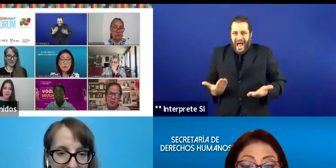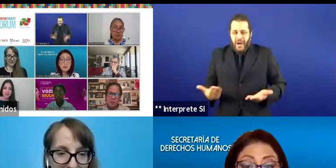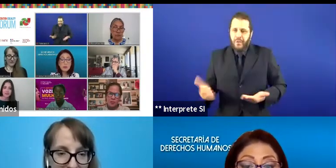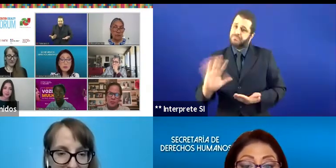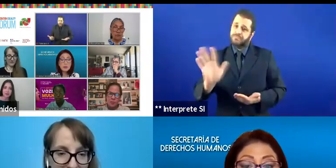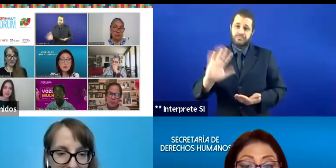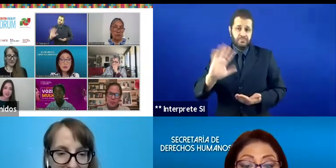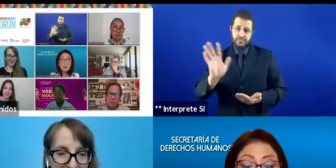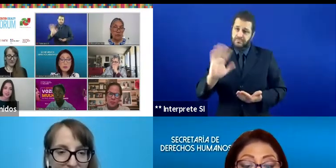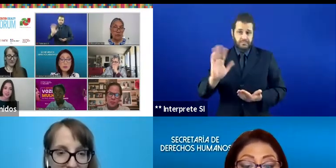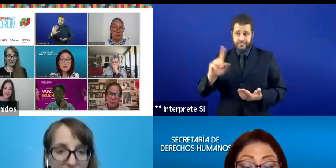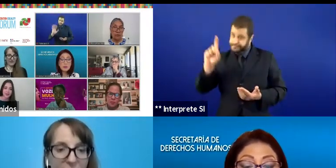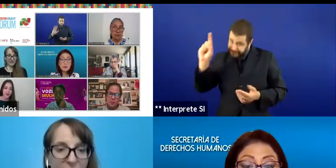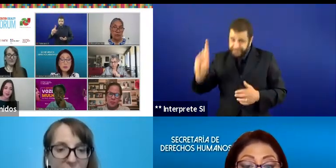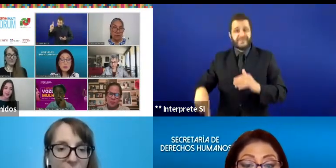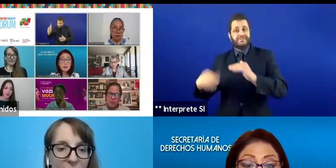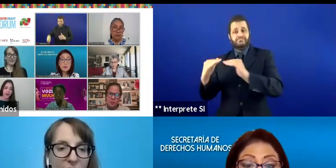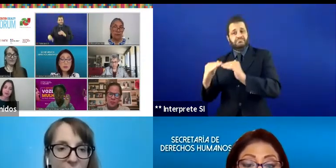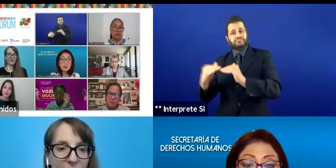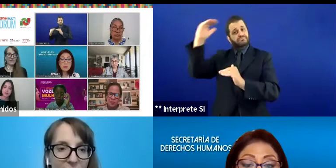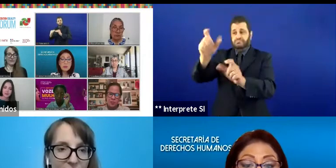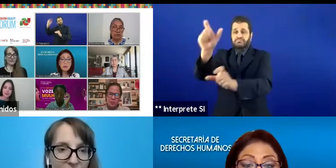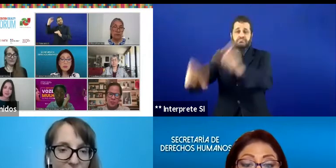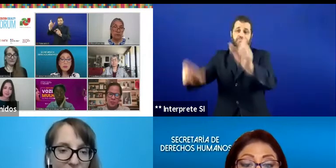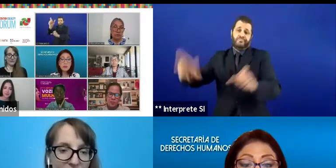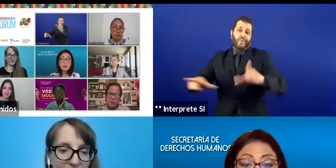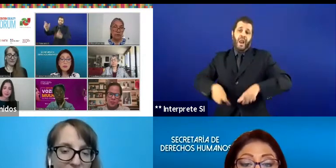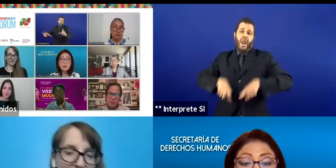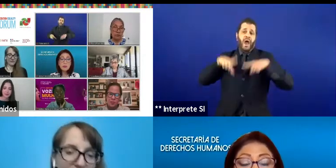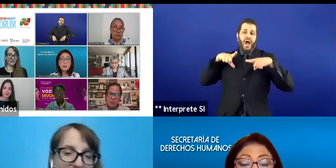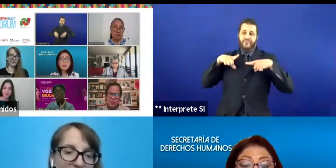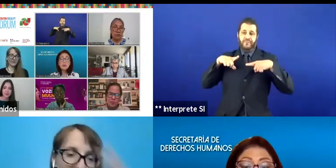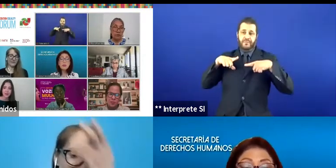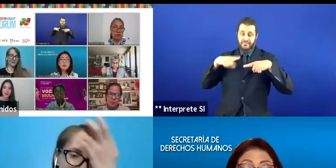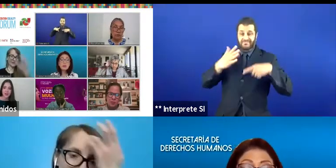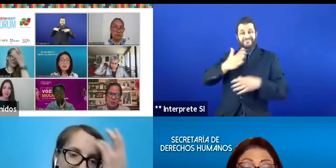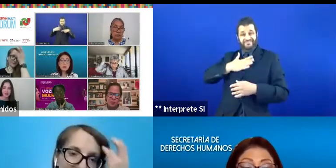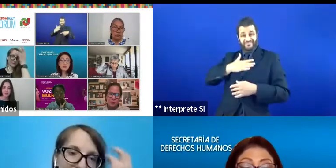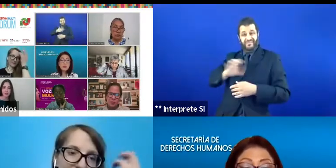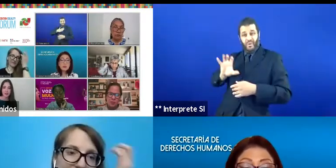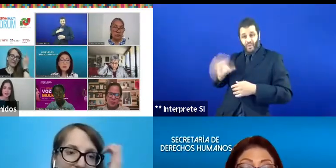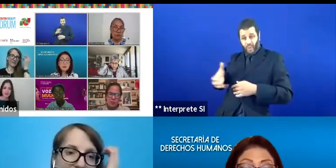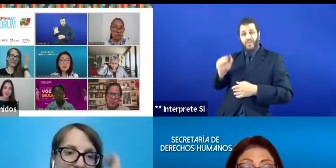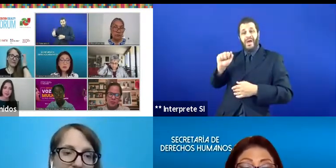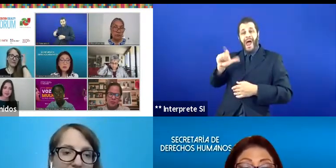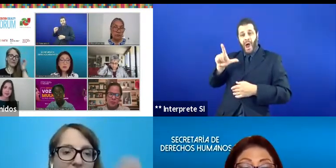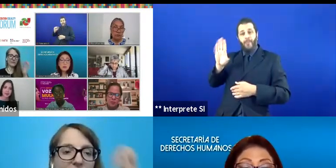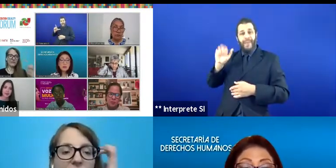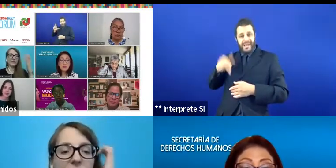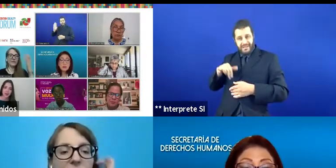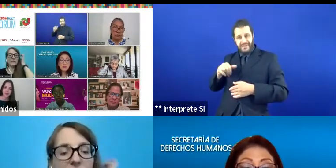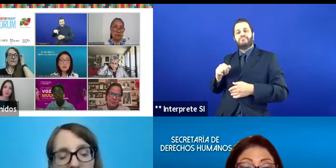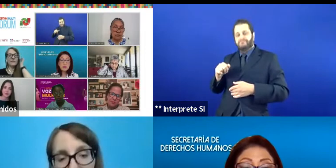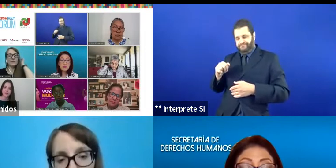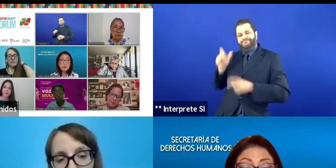face several challenges, and you can see it. For example, currently, I am working on a case of providing a